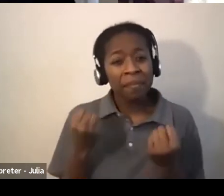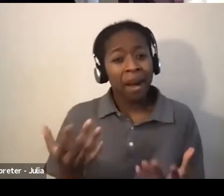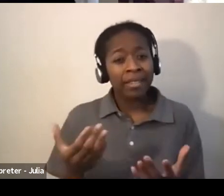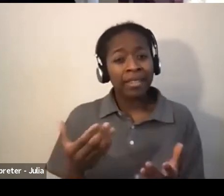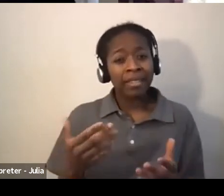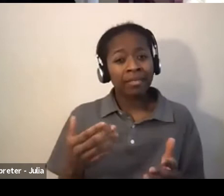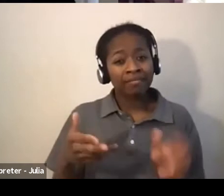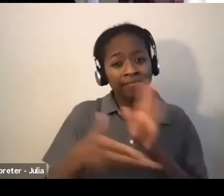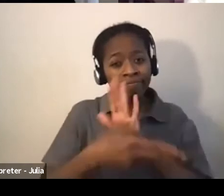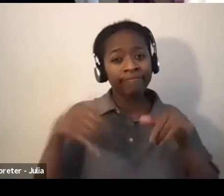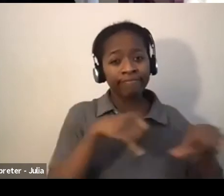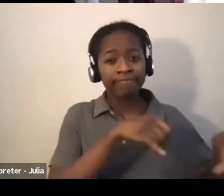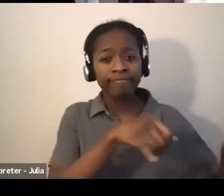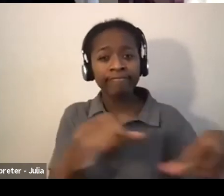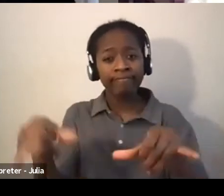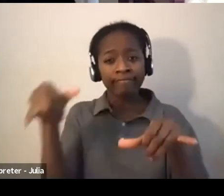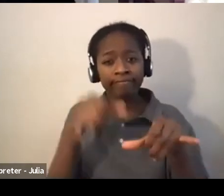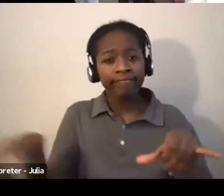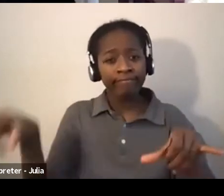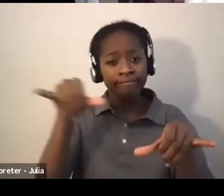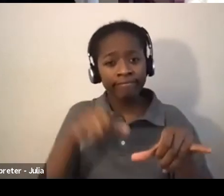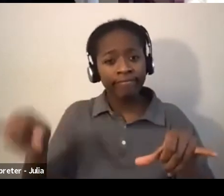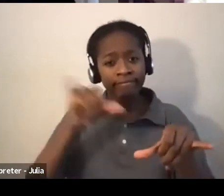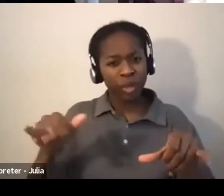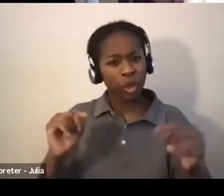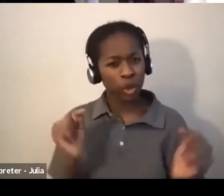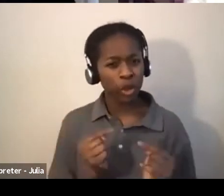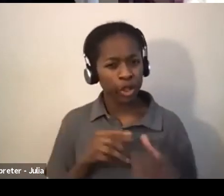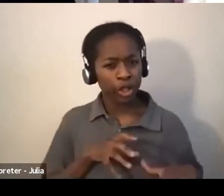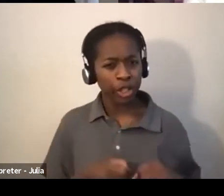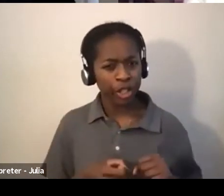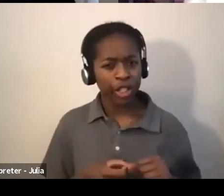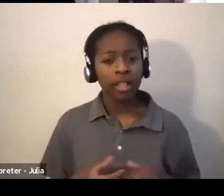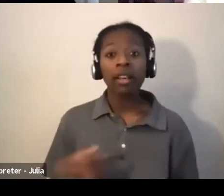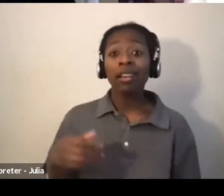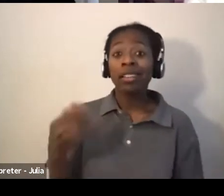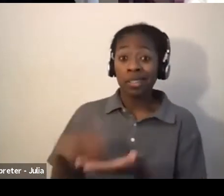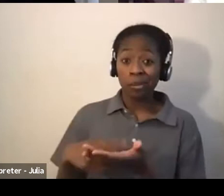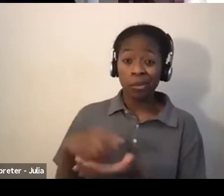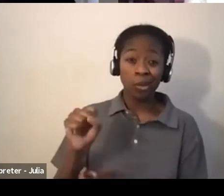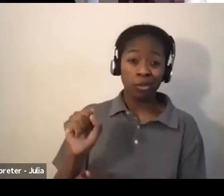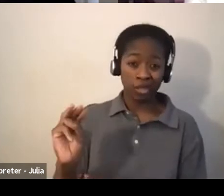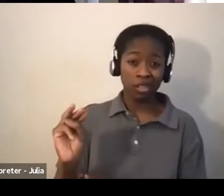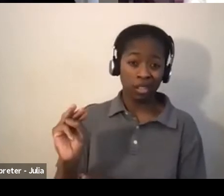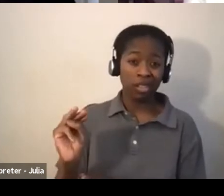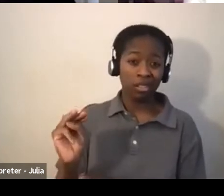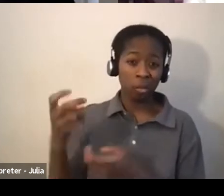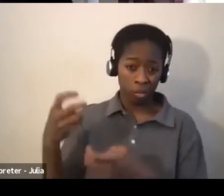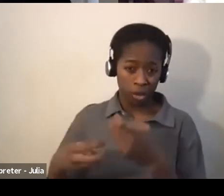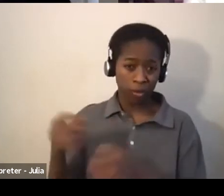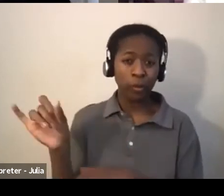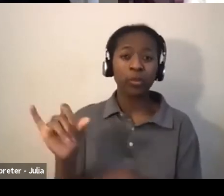and that hurts a lot. And also too, sometimes social media is another big issue that happens to us as